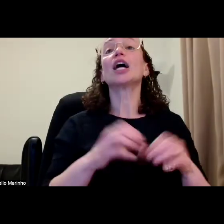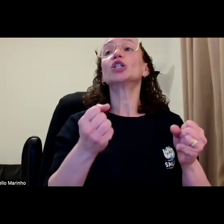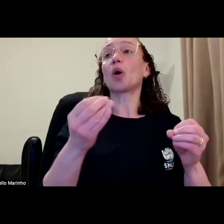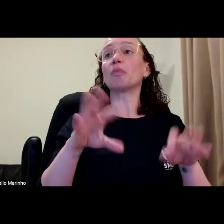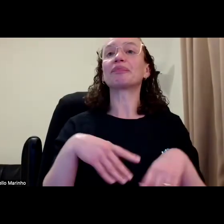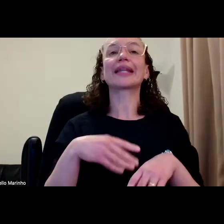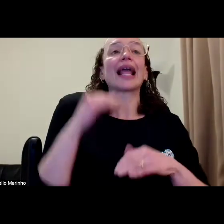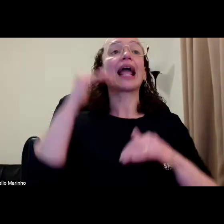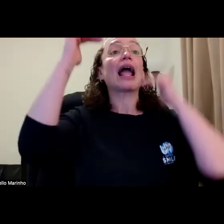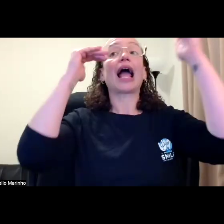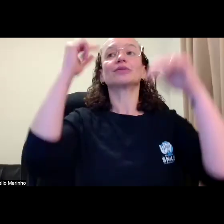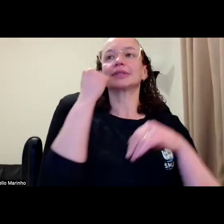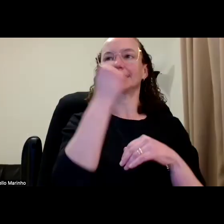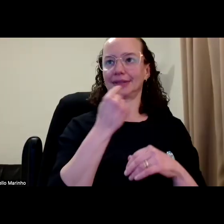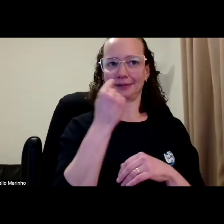concepts there.